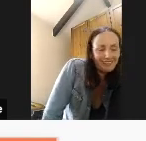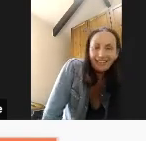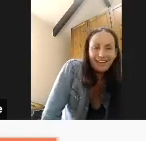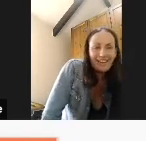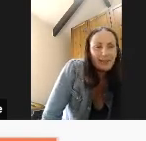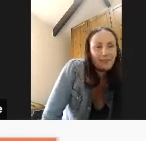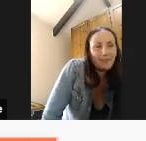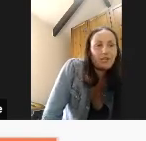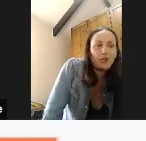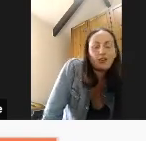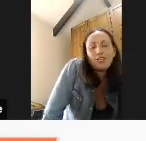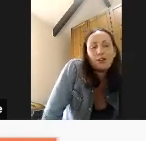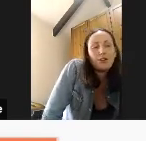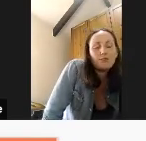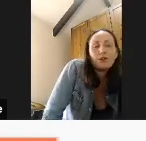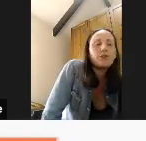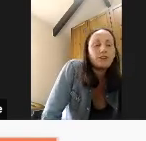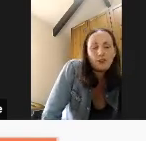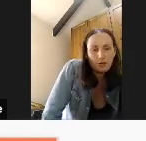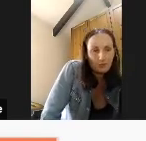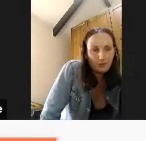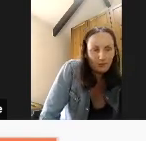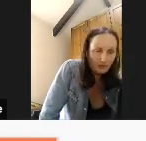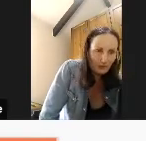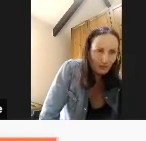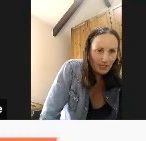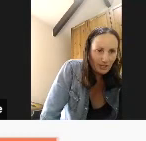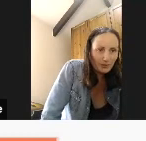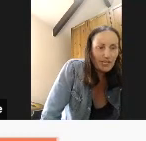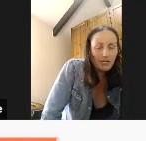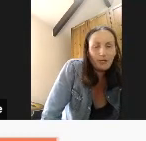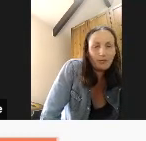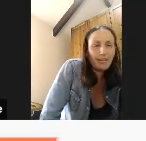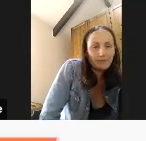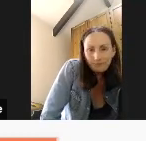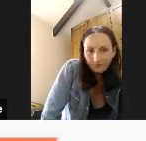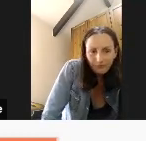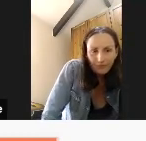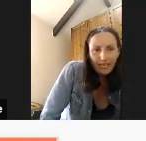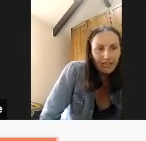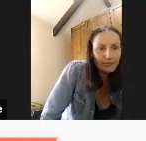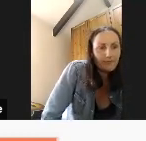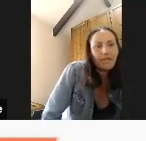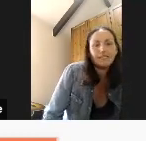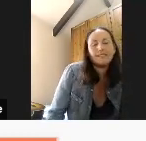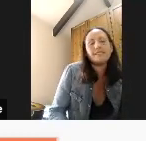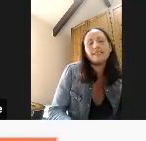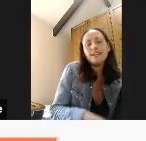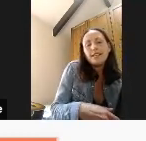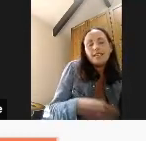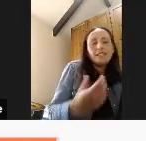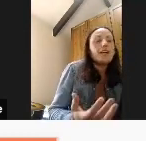us. So, you know, we're always going to be open source. This is really important to how we operate.